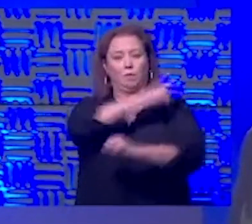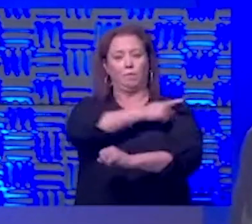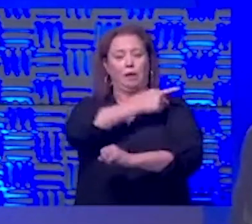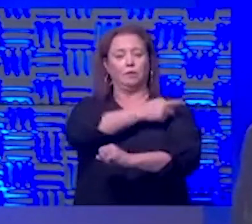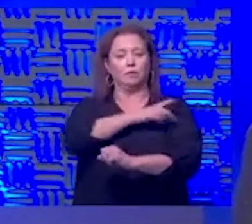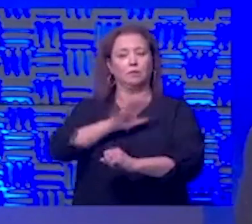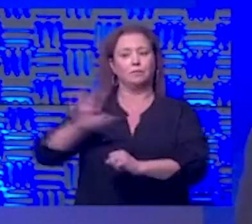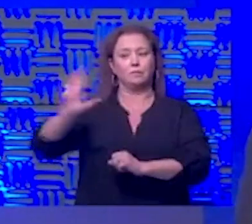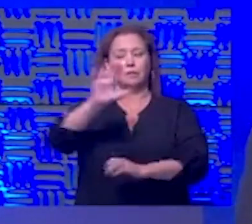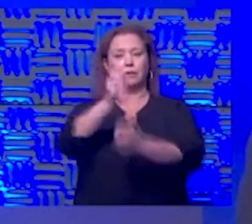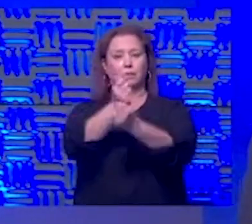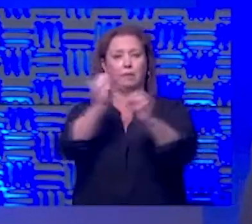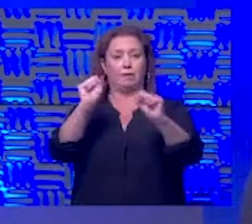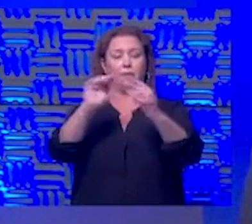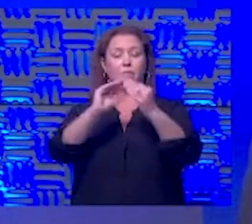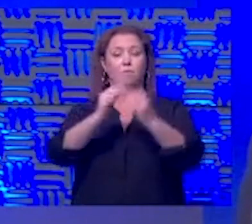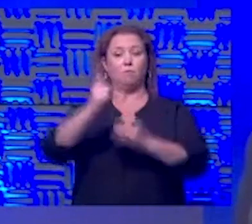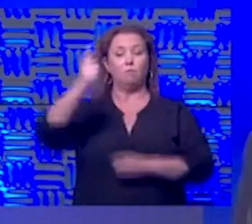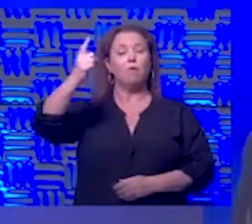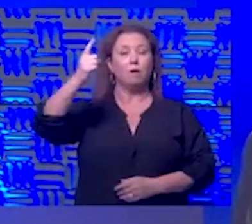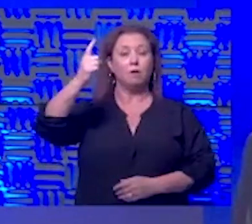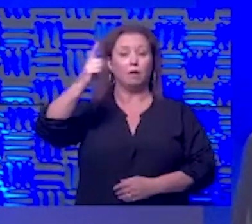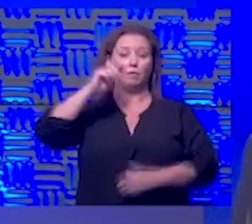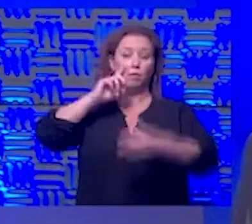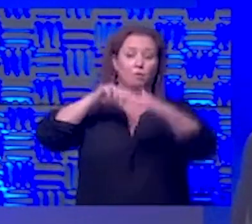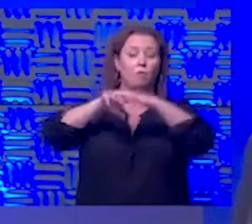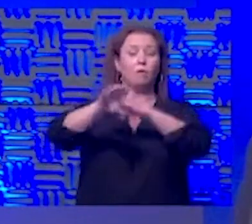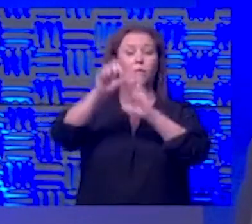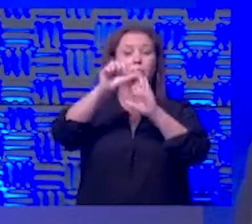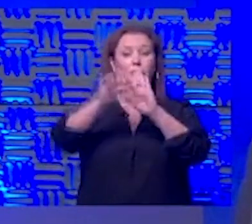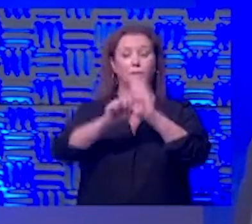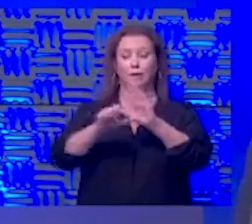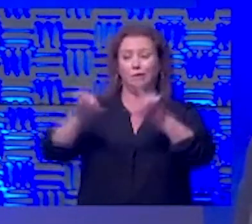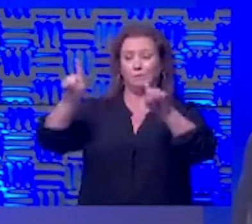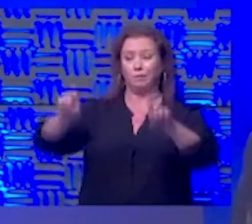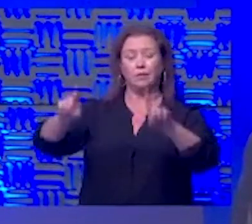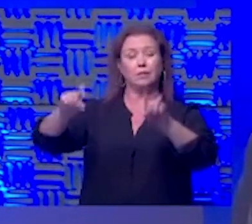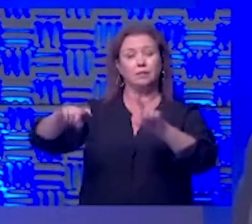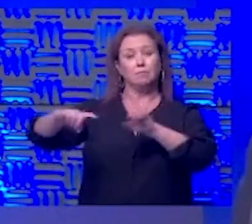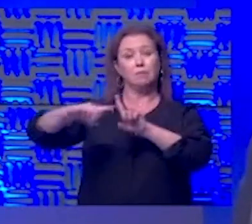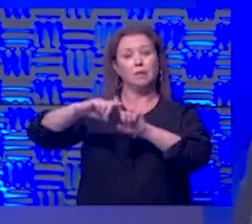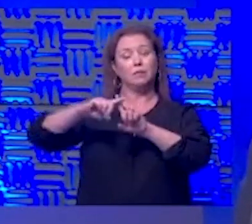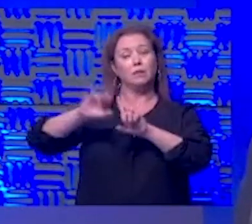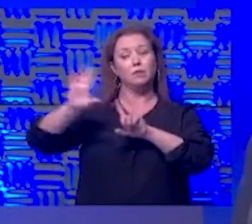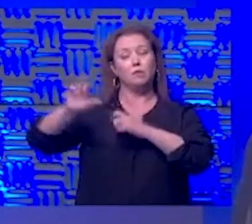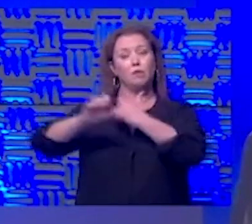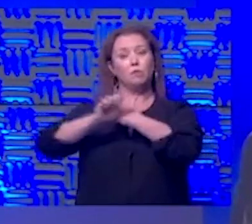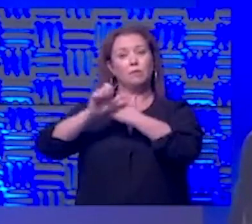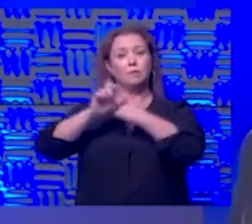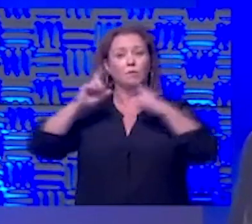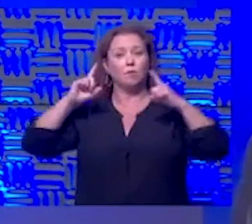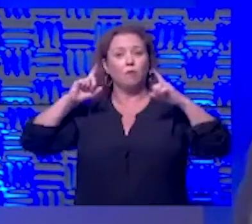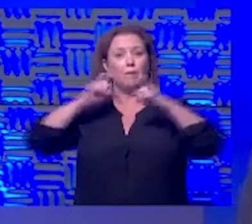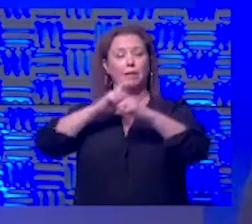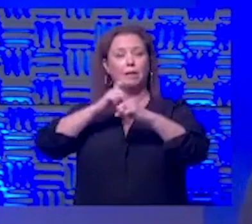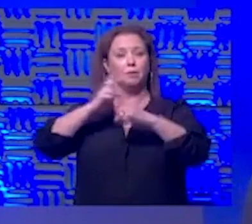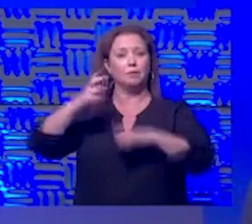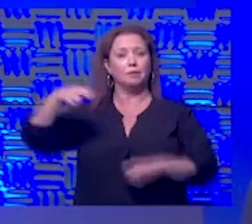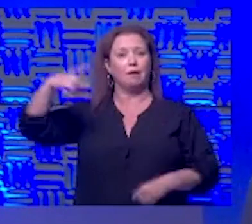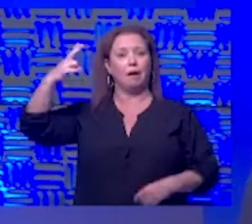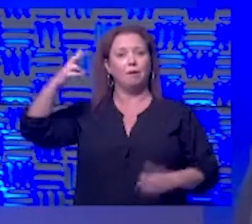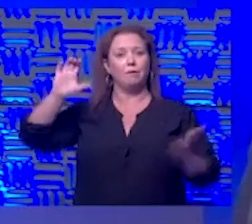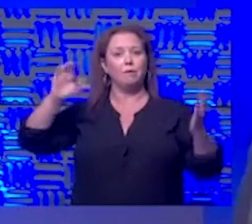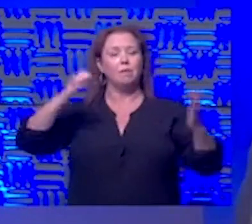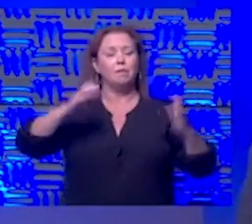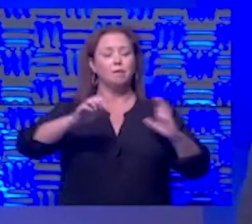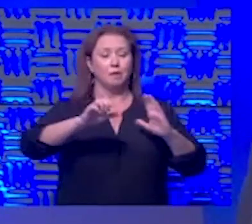safety that if, number one, if you are going for a procedure and you test positive, your risk of complications is much higher than somebody who